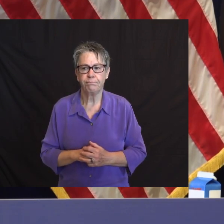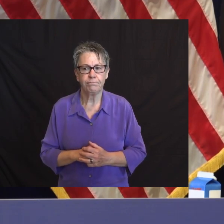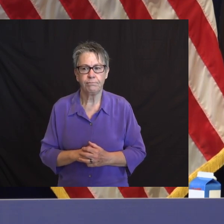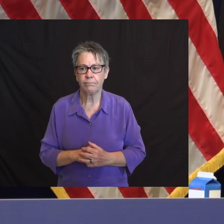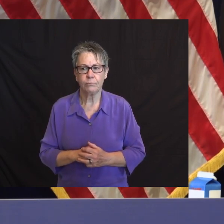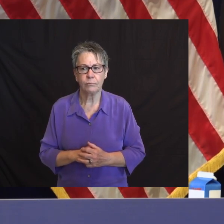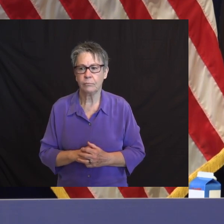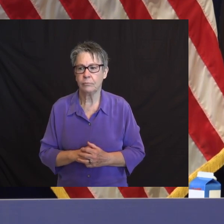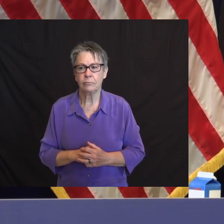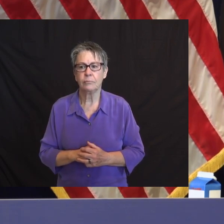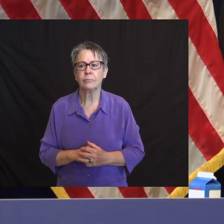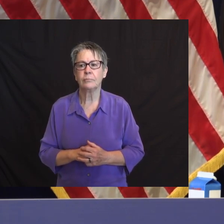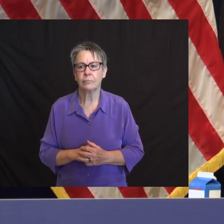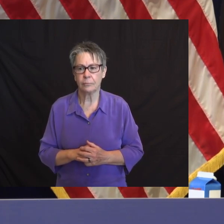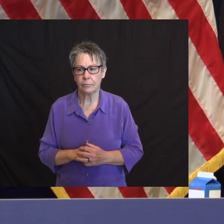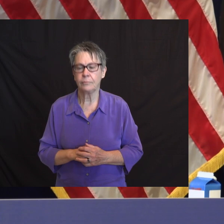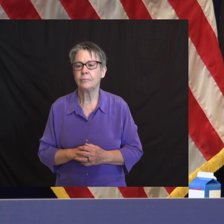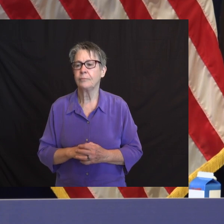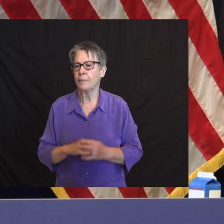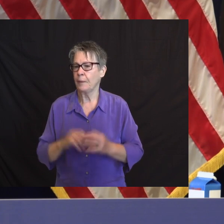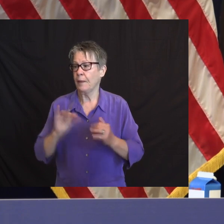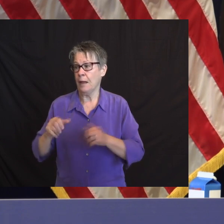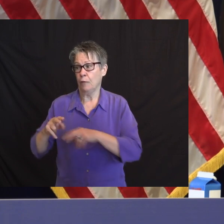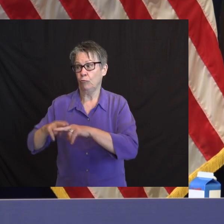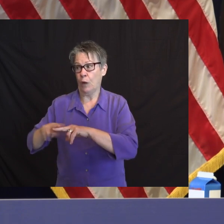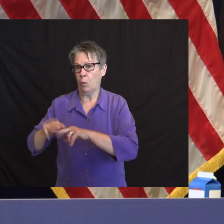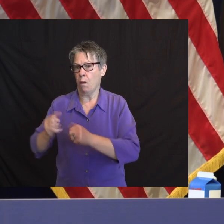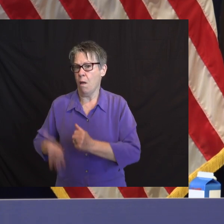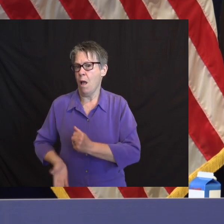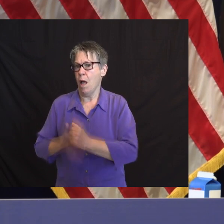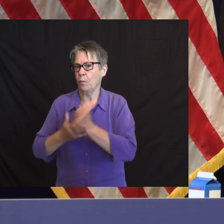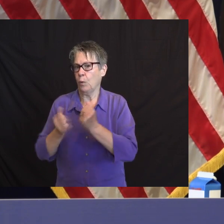going forward. Pat, as always, thank you. Let's hope